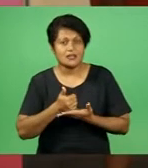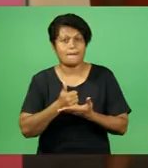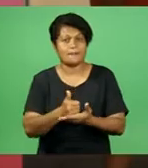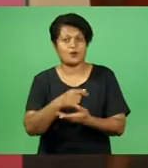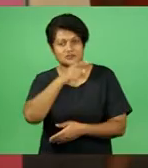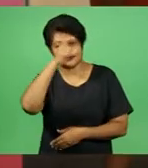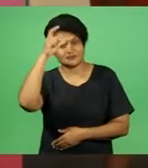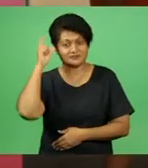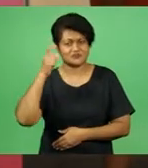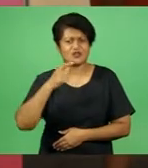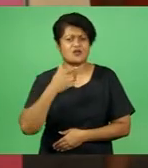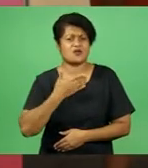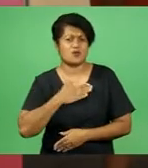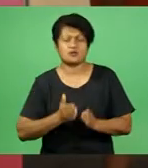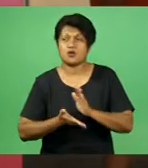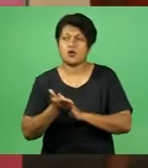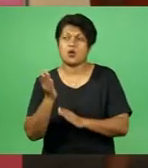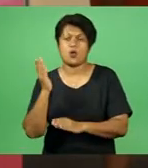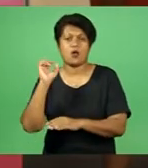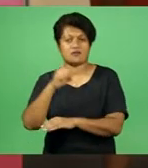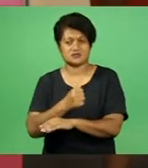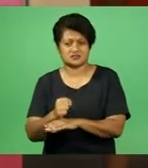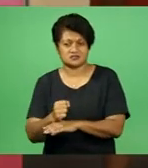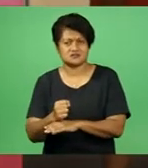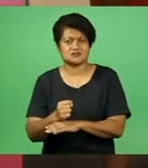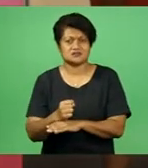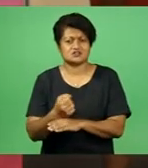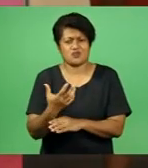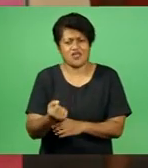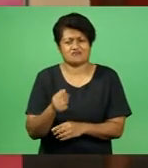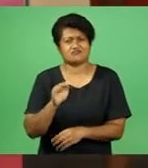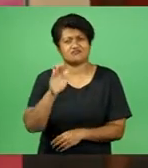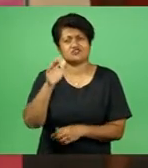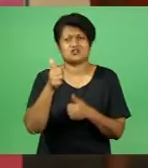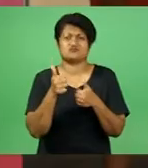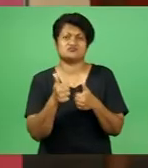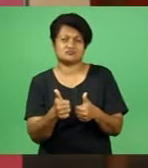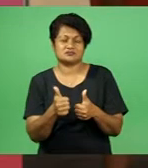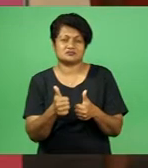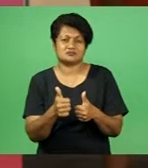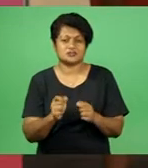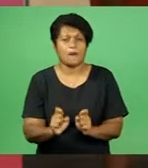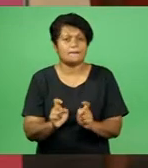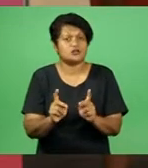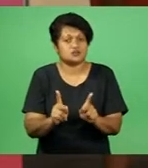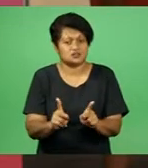to other places to further their career, to look at other opportunities. It also gives opportunities for those in nurse training